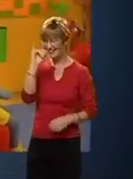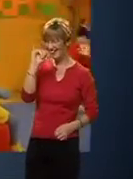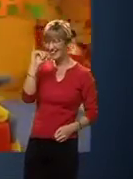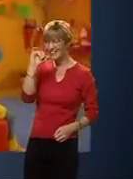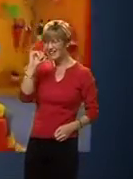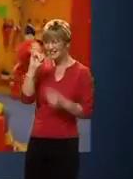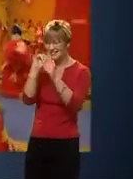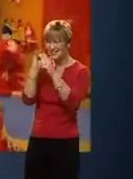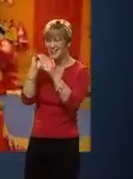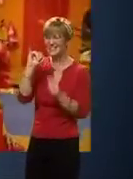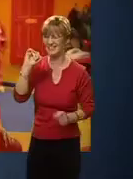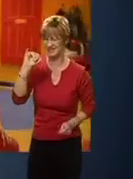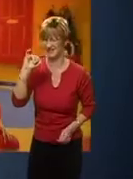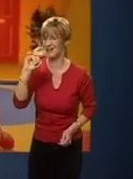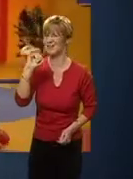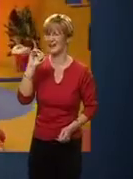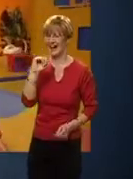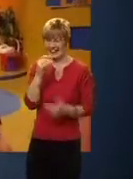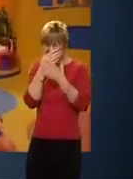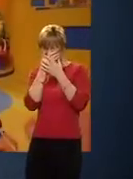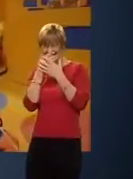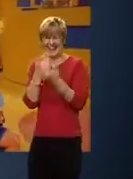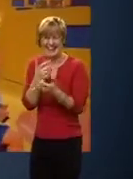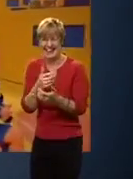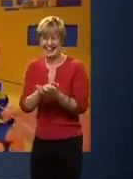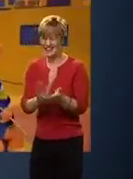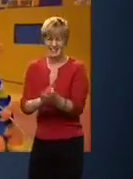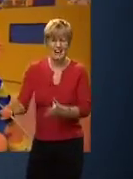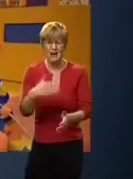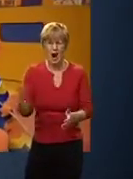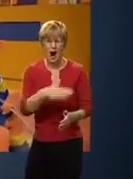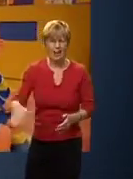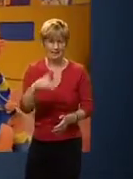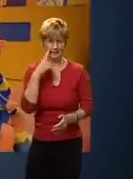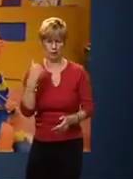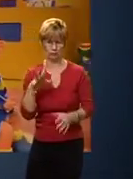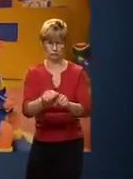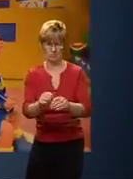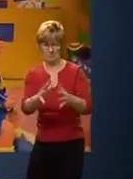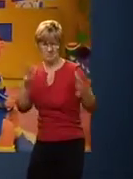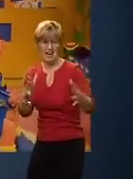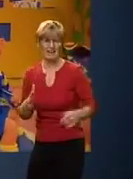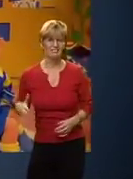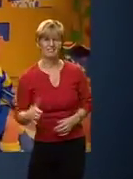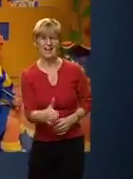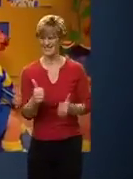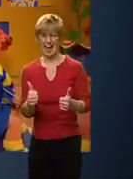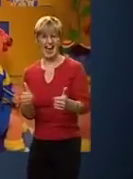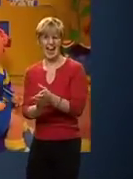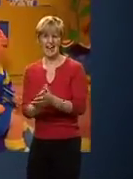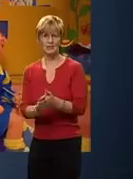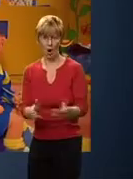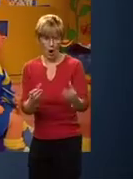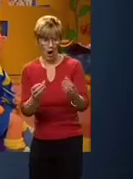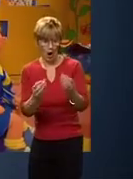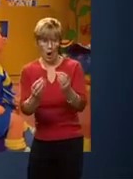it bite? This little finger on my right. Come on, everybody. Let's see who can catch the biggest fish. Yeah.